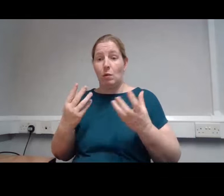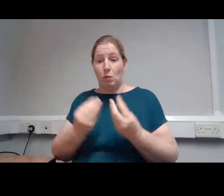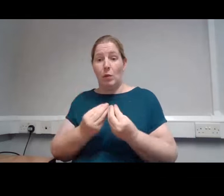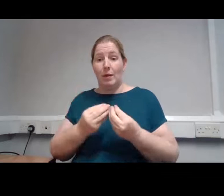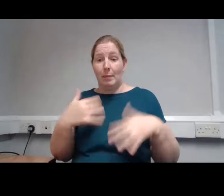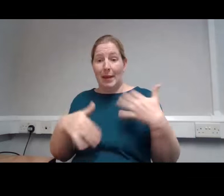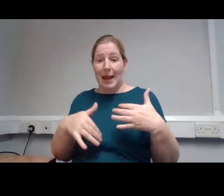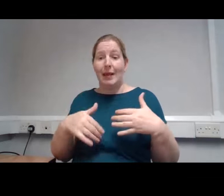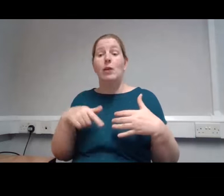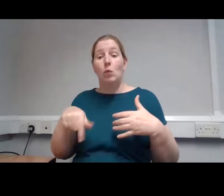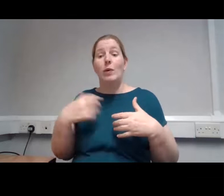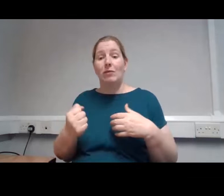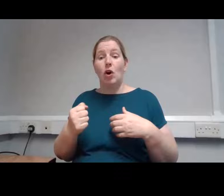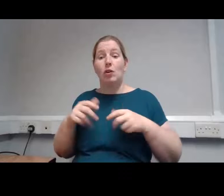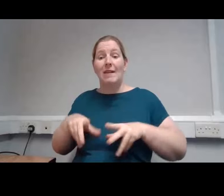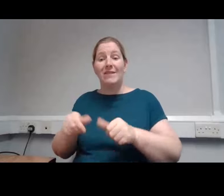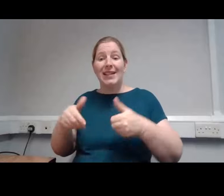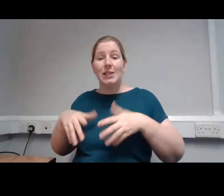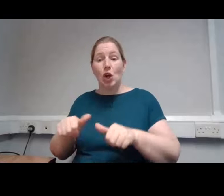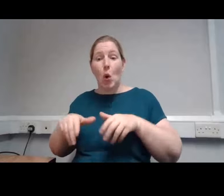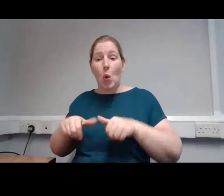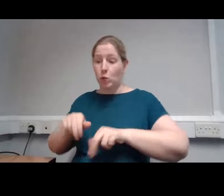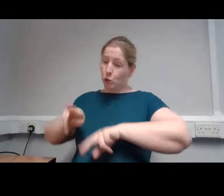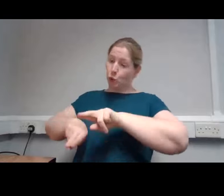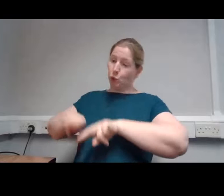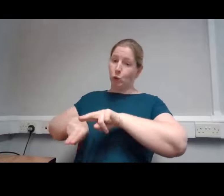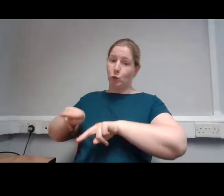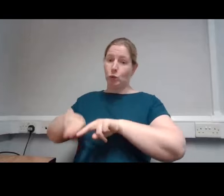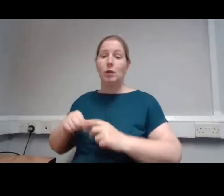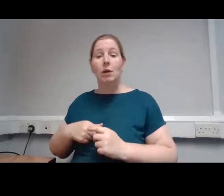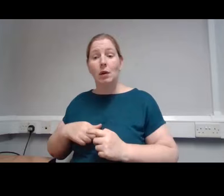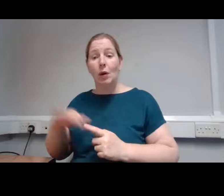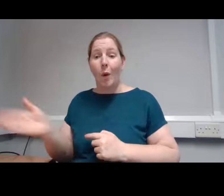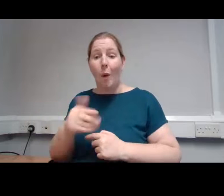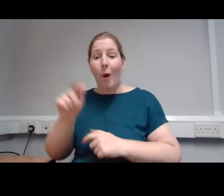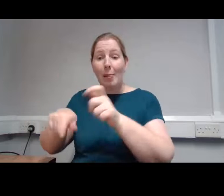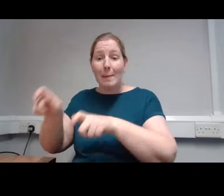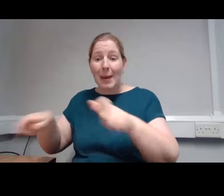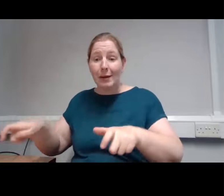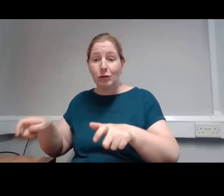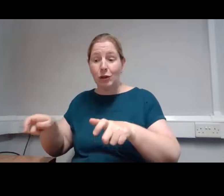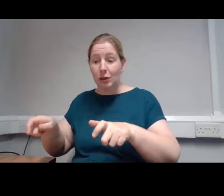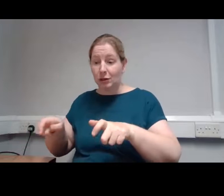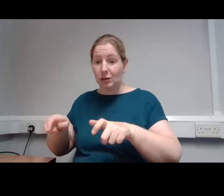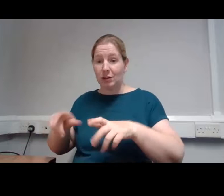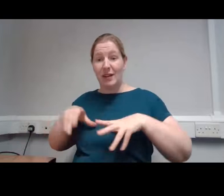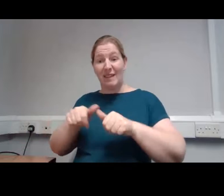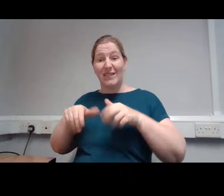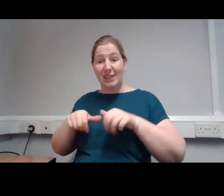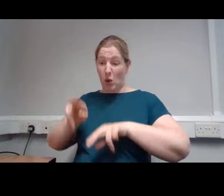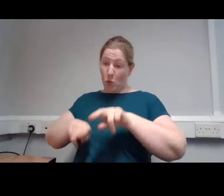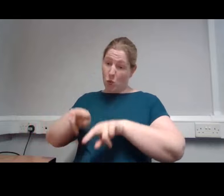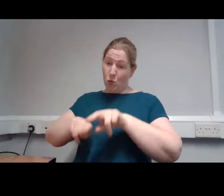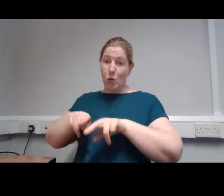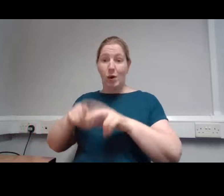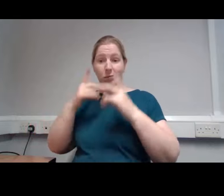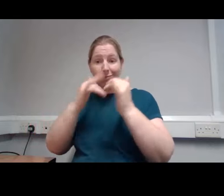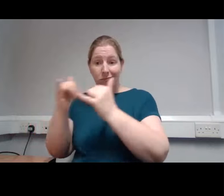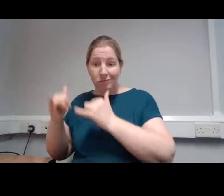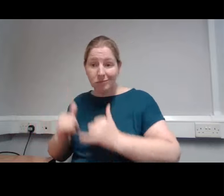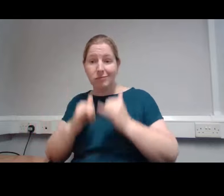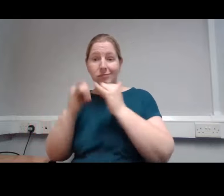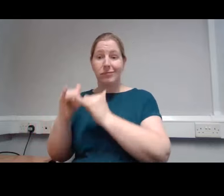who does the triage in the first instance. So all patients are reviewed by the physiotherapist, who would look at